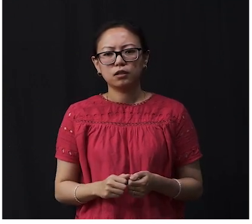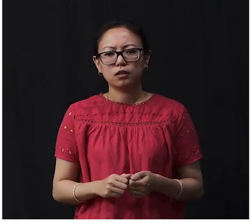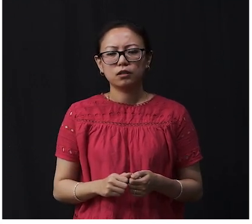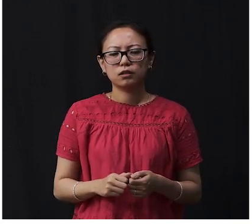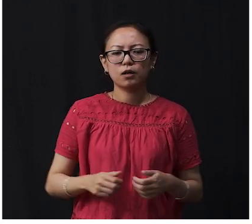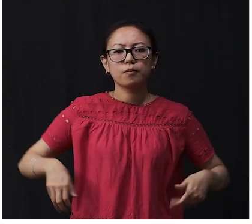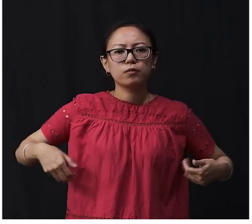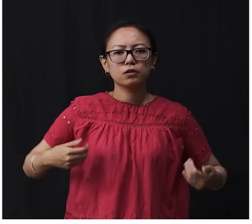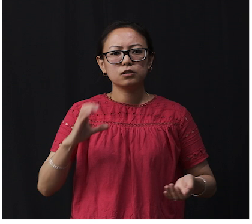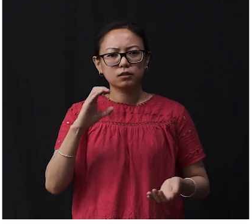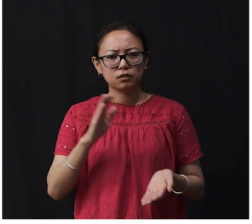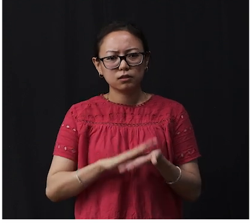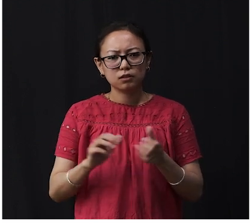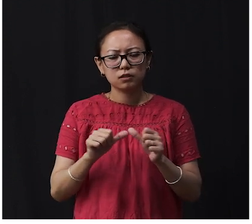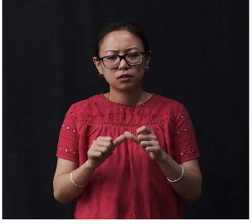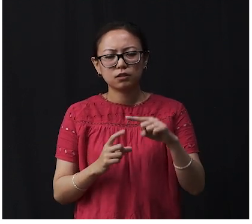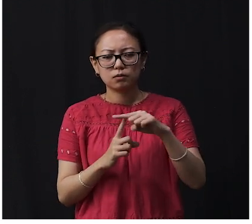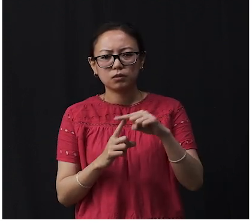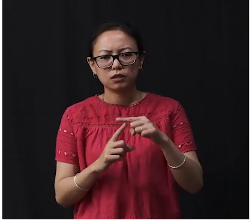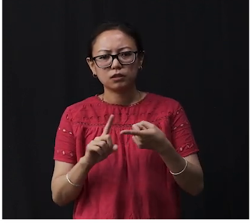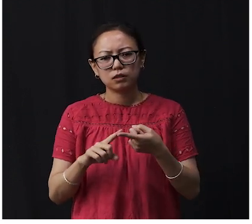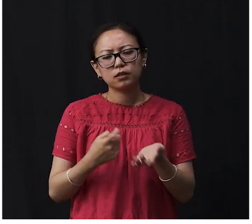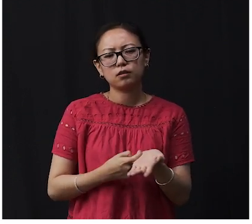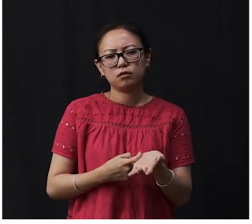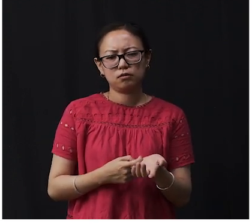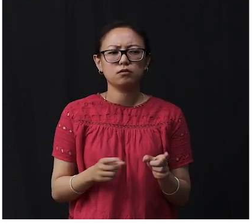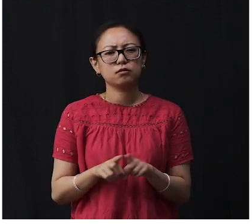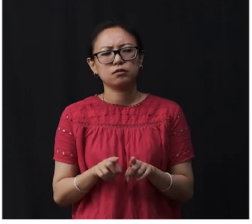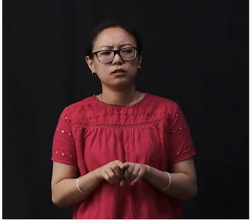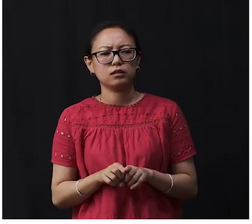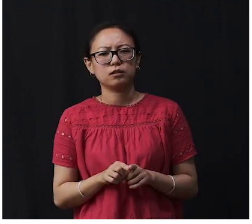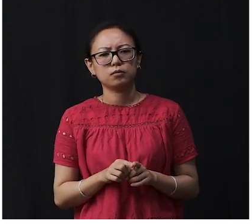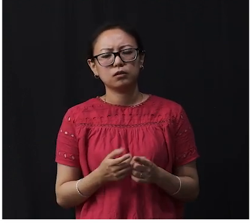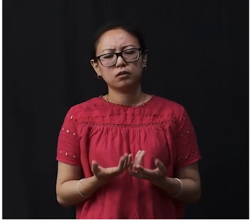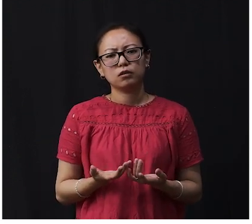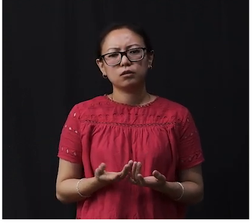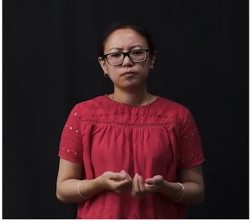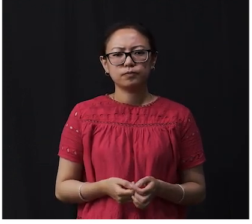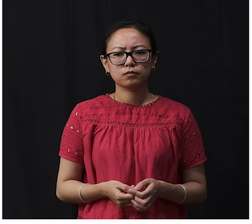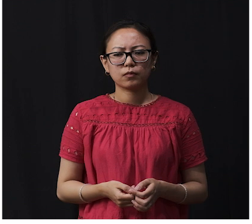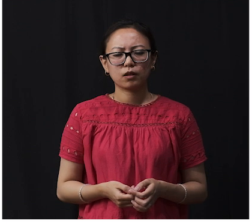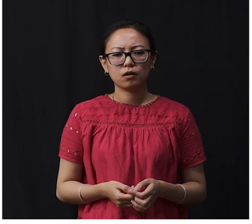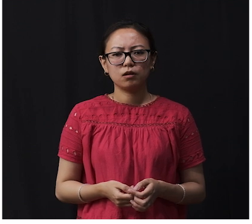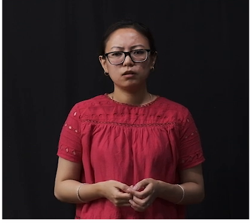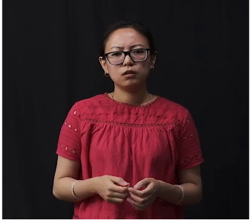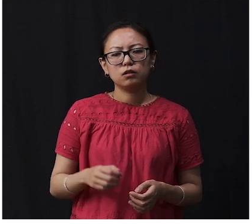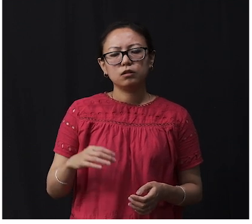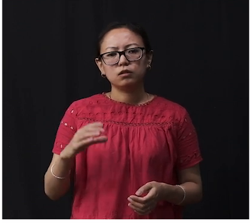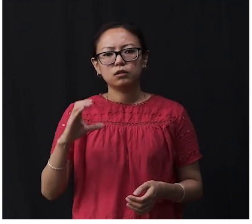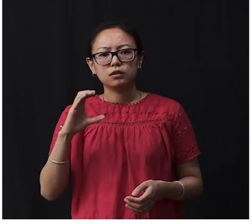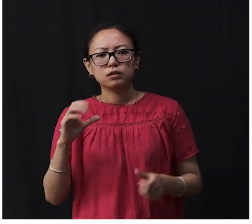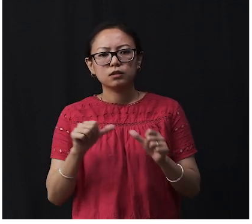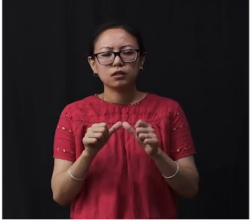the usage of tails for the animals. Like the cat, it put up its tail to